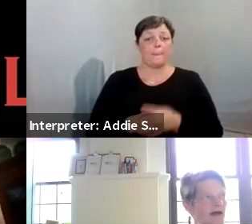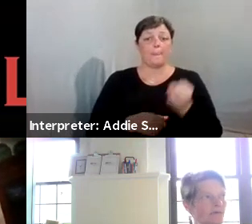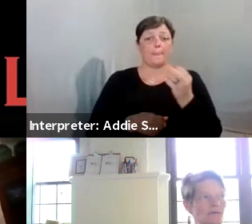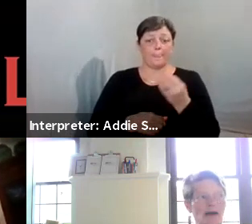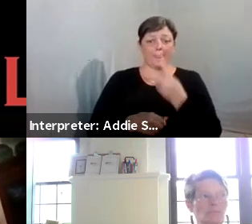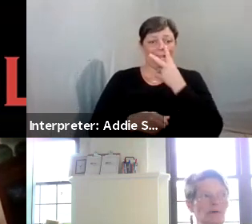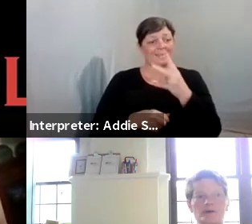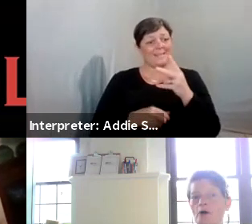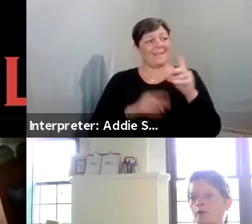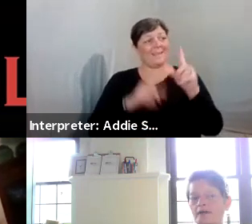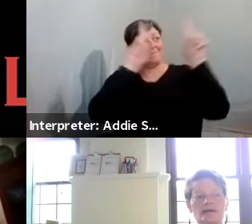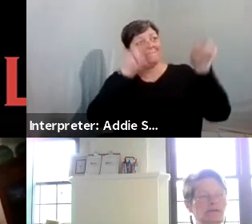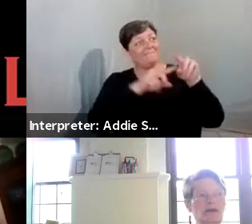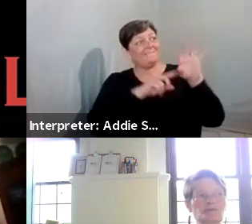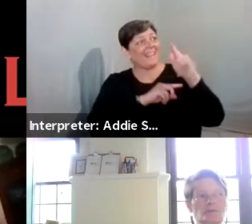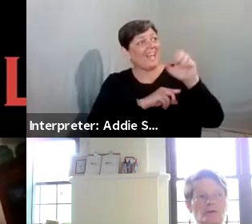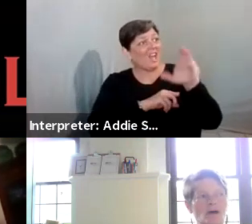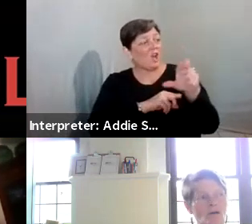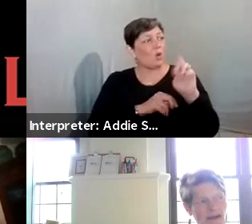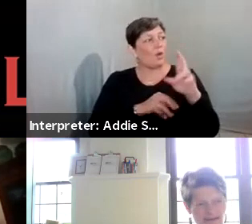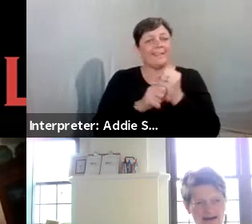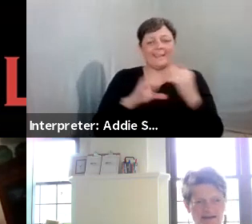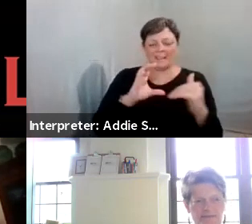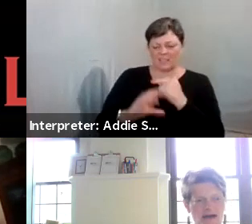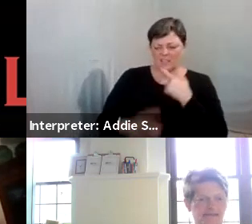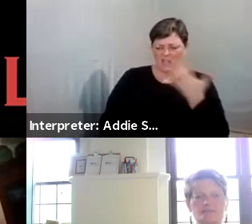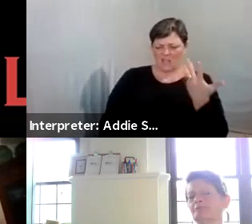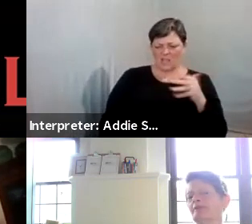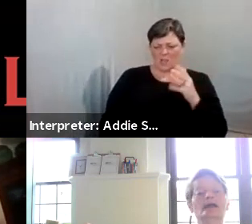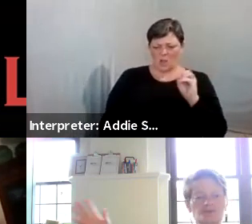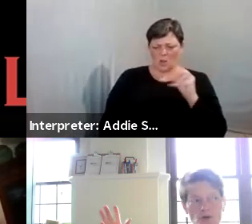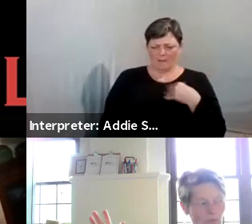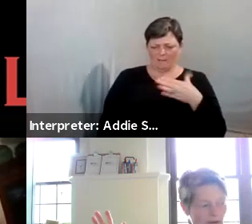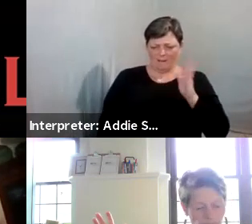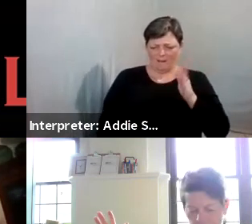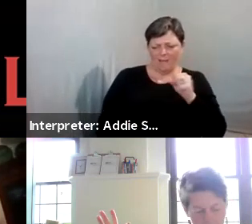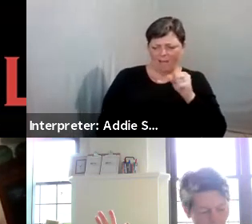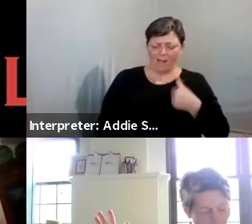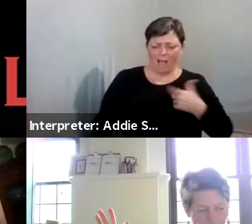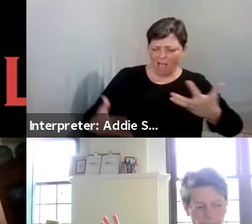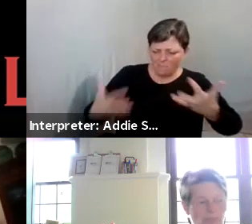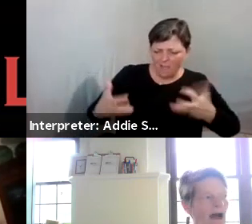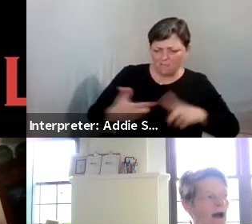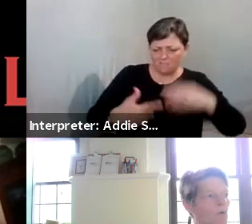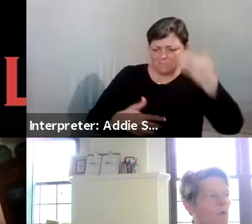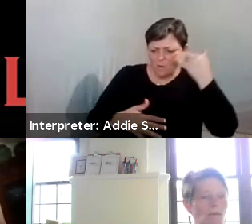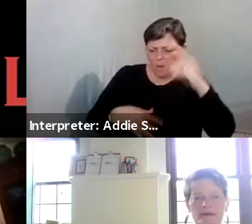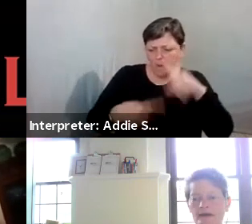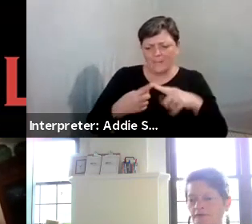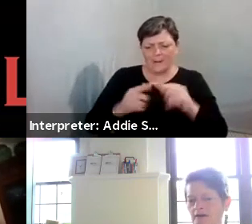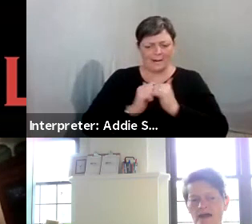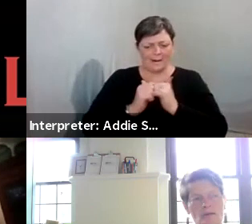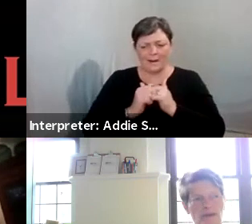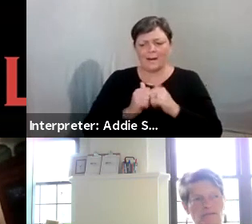see a flyer in the library or they get emailed to them, they're like, oh my God, yes, I'm dying to know about how